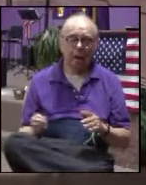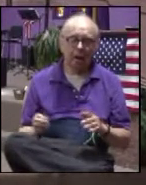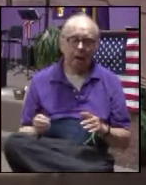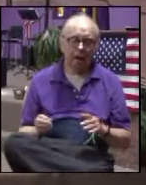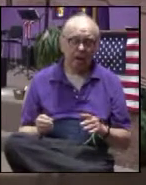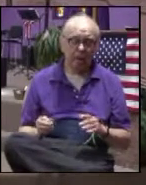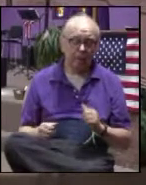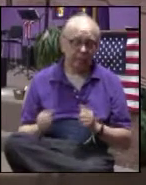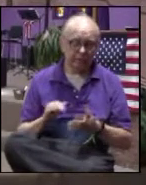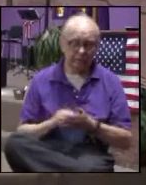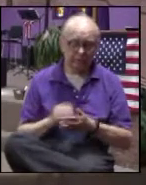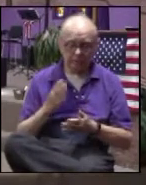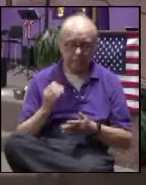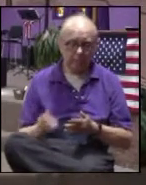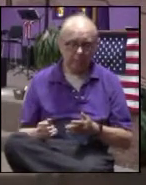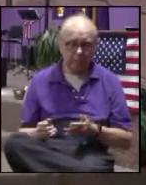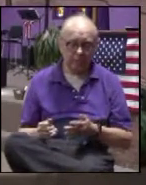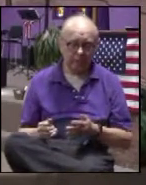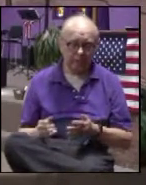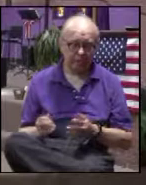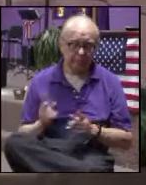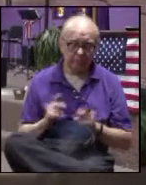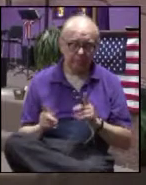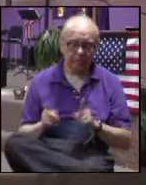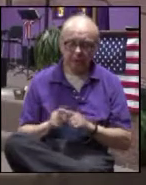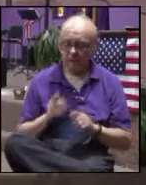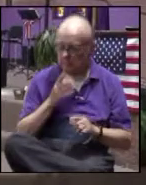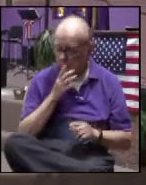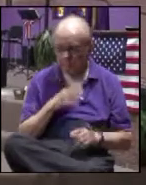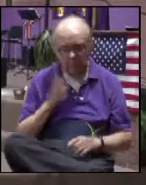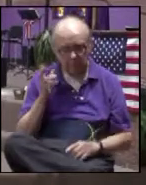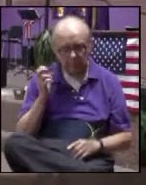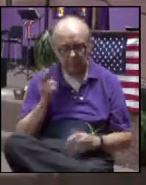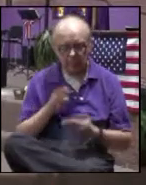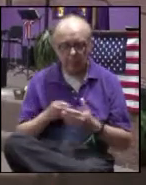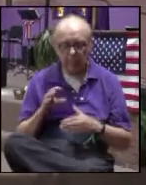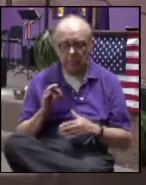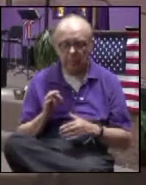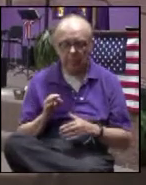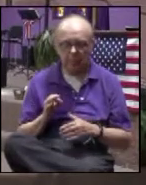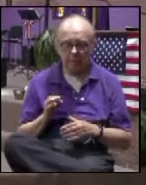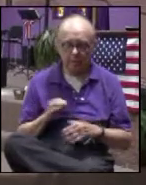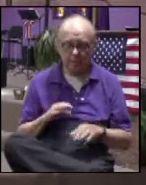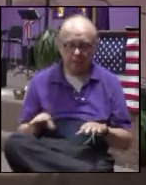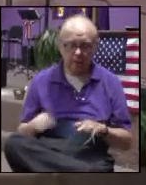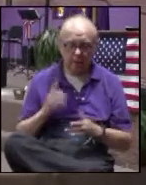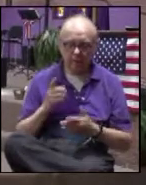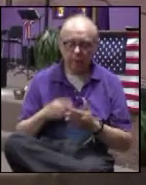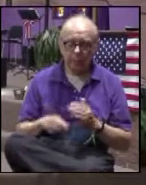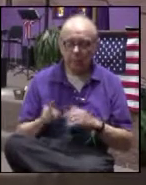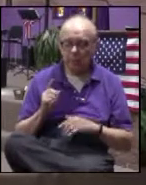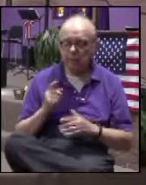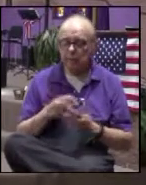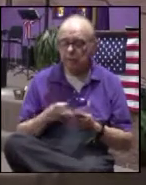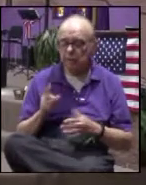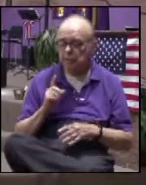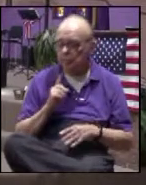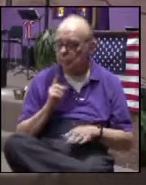part because of the people like her that were listening to the Holy Spirit and doing what he told them to do.